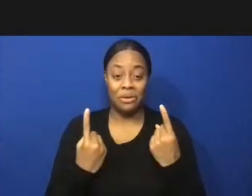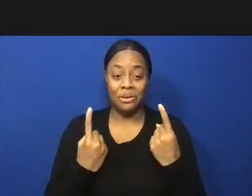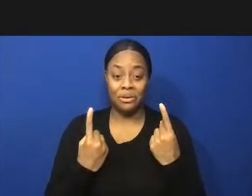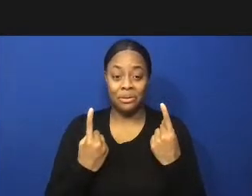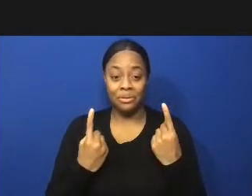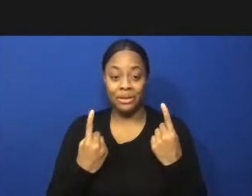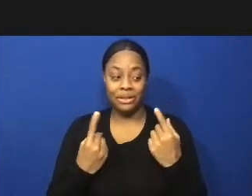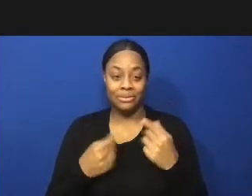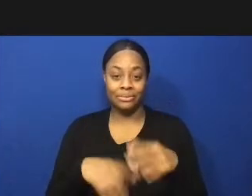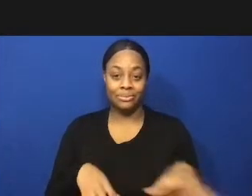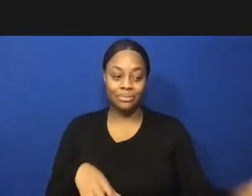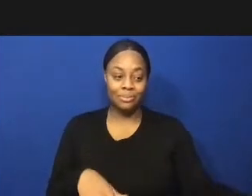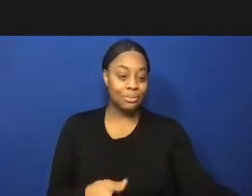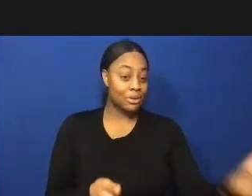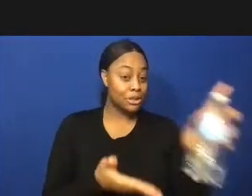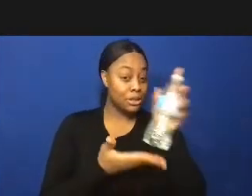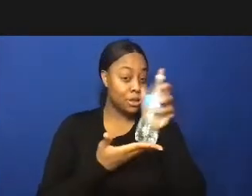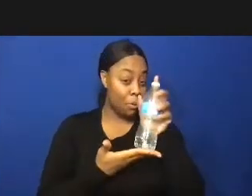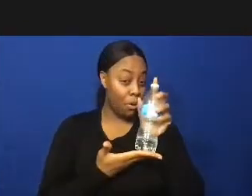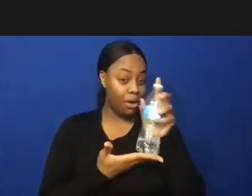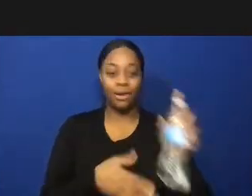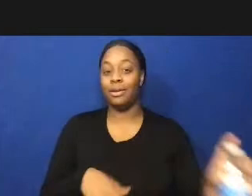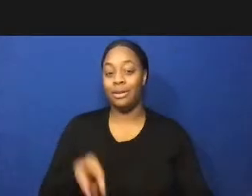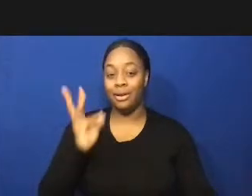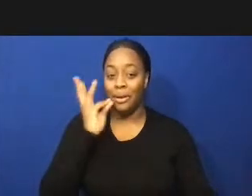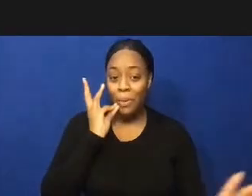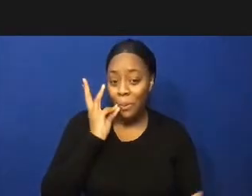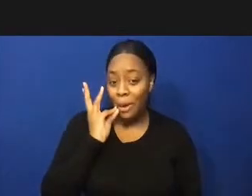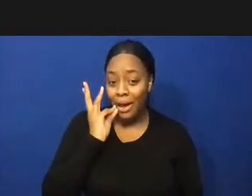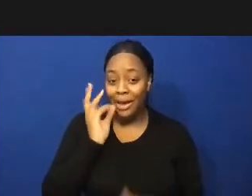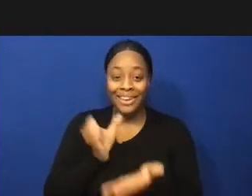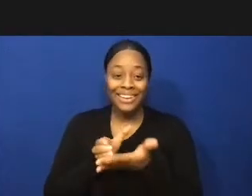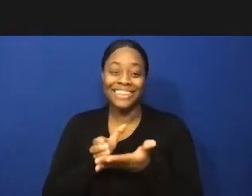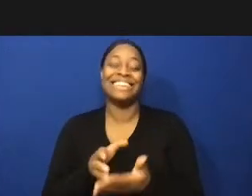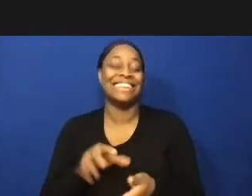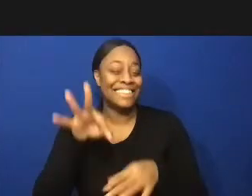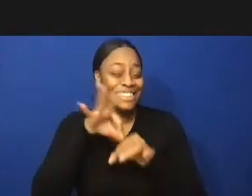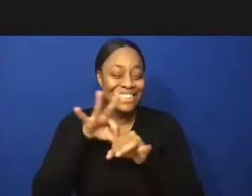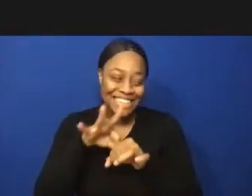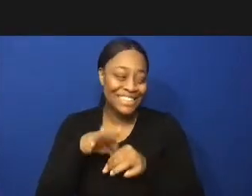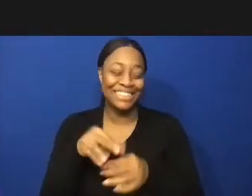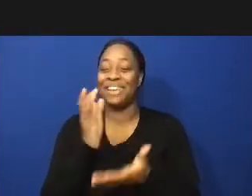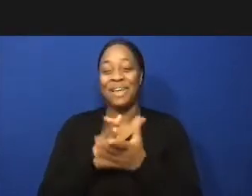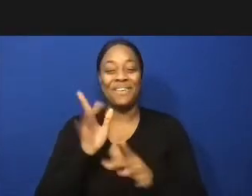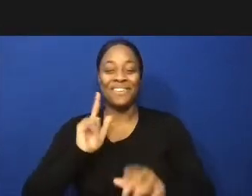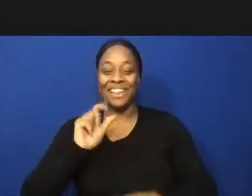yourself some water, wine, tea, your cup of love and